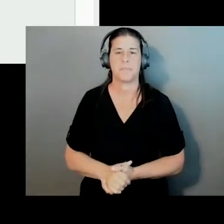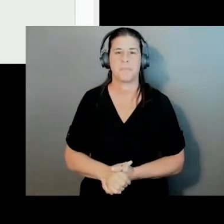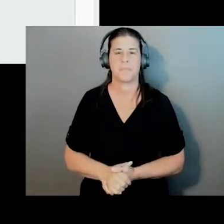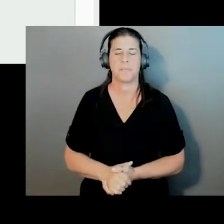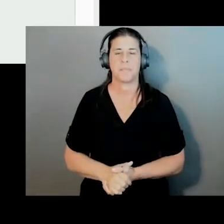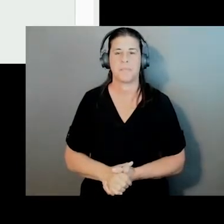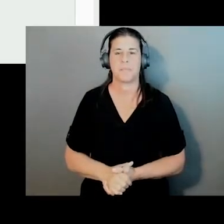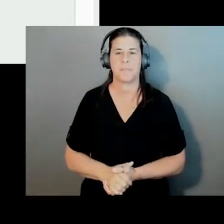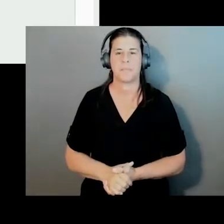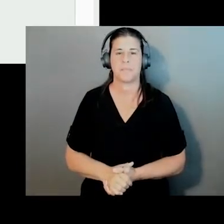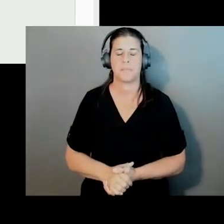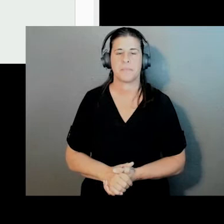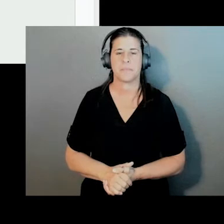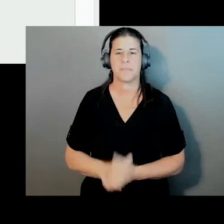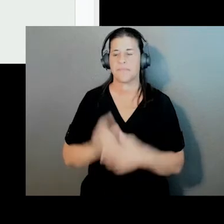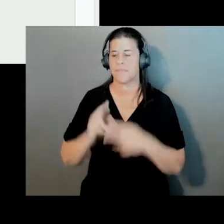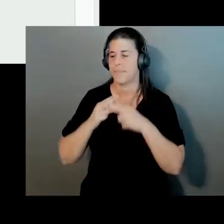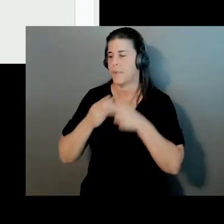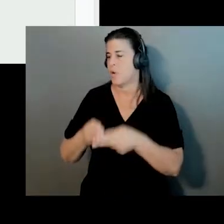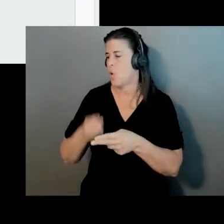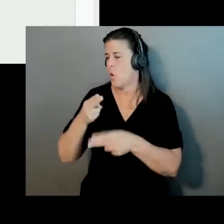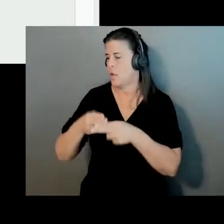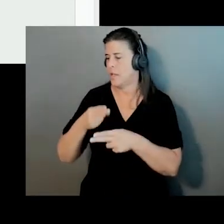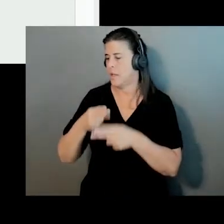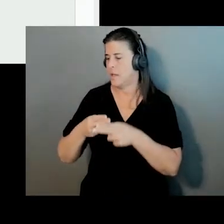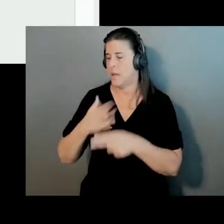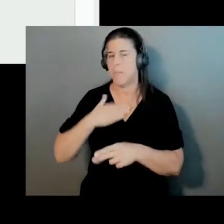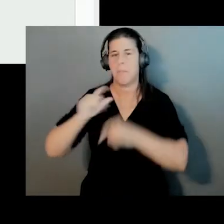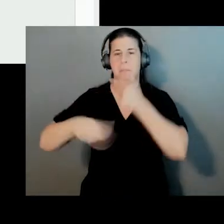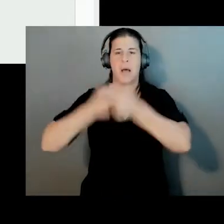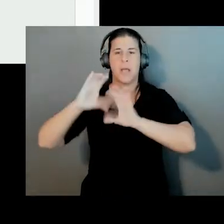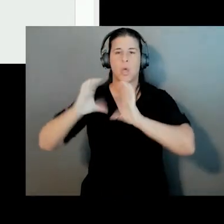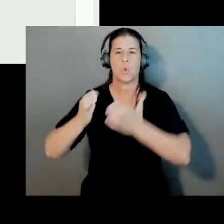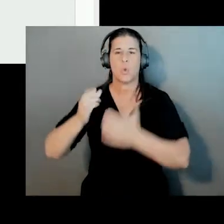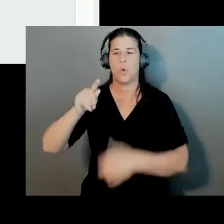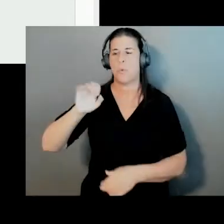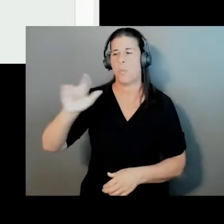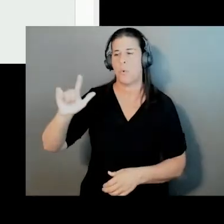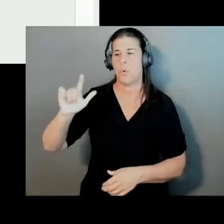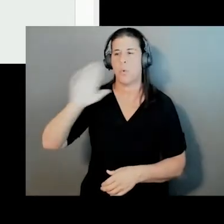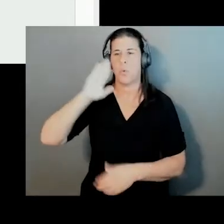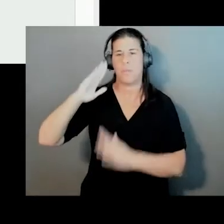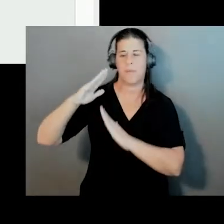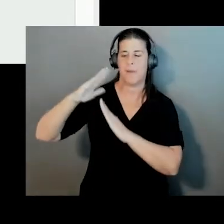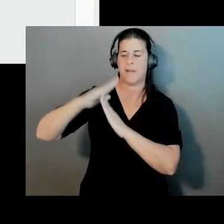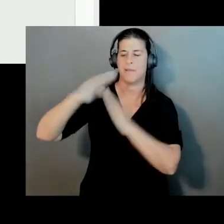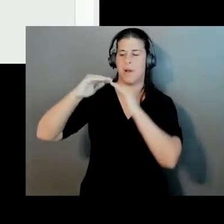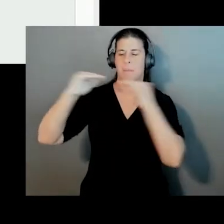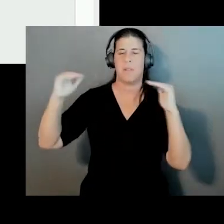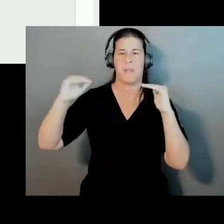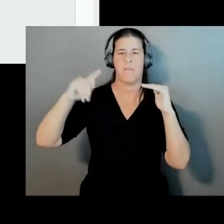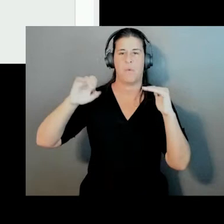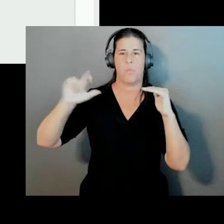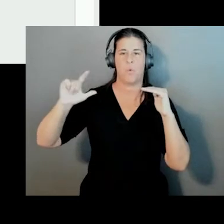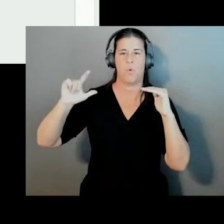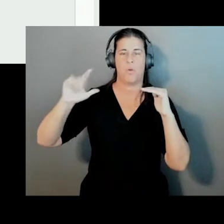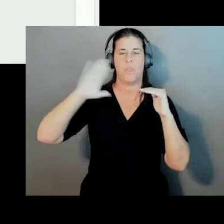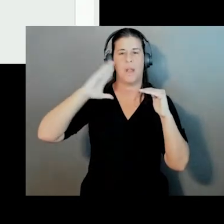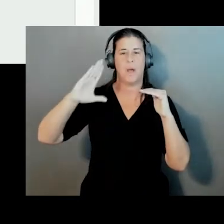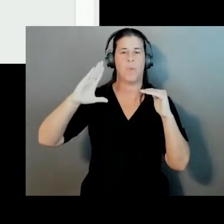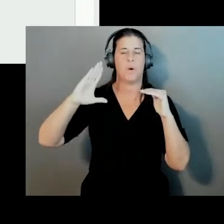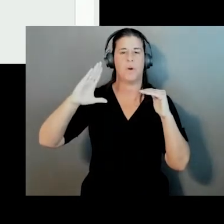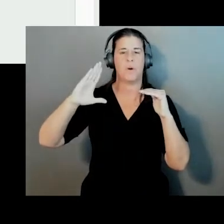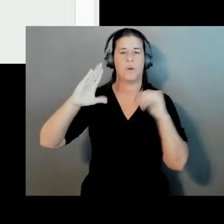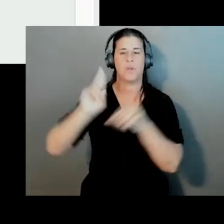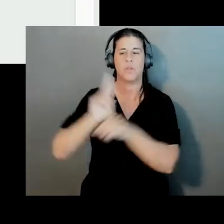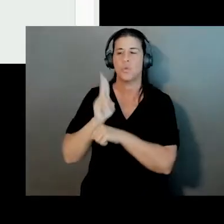So I'm going to call this pool my global pool. This is going to be my top level pool that I'm going to use